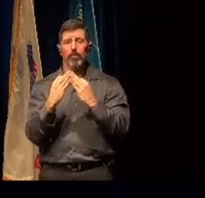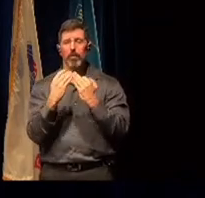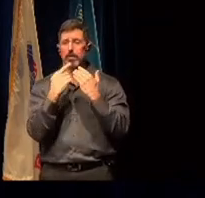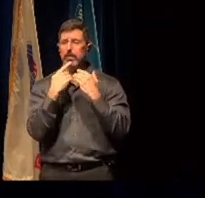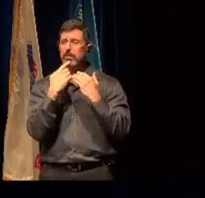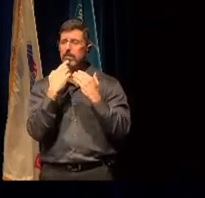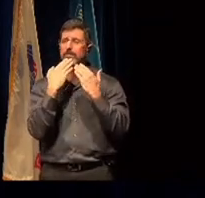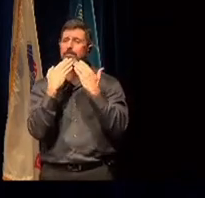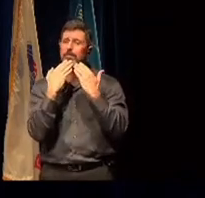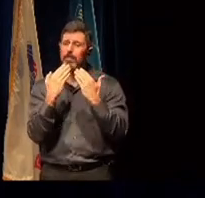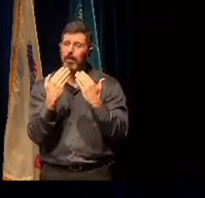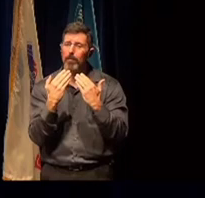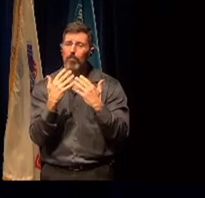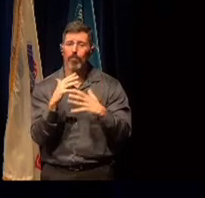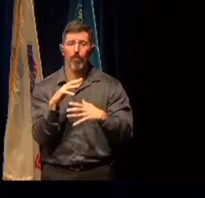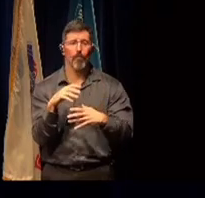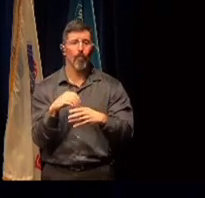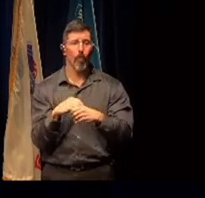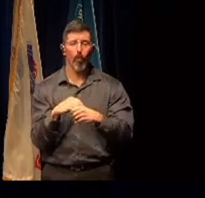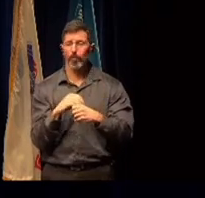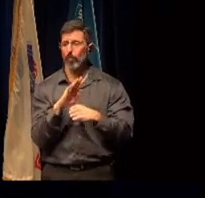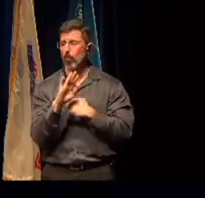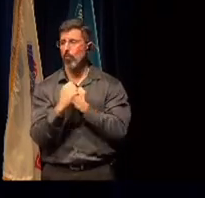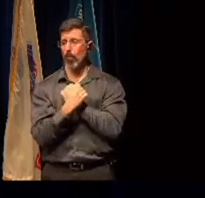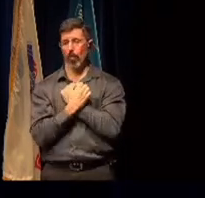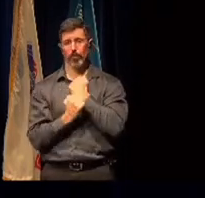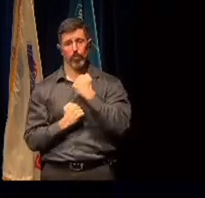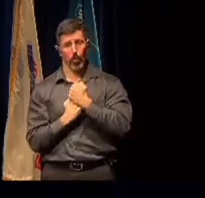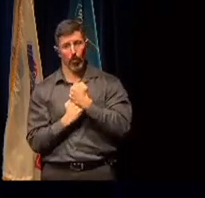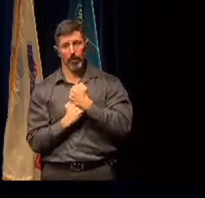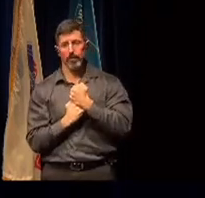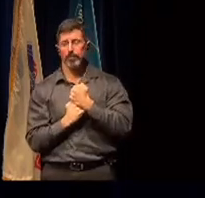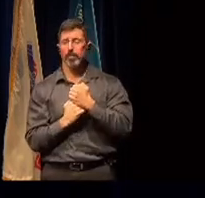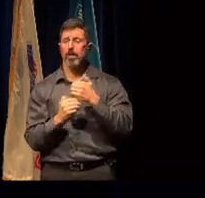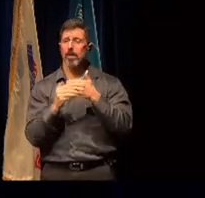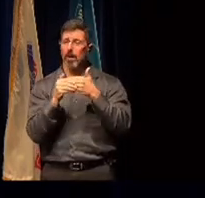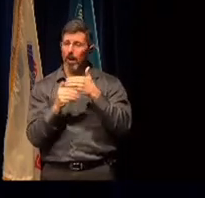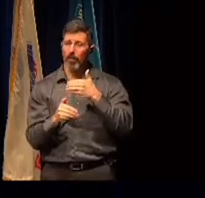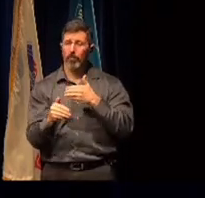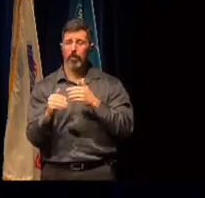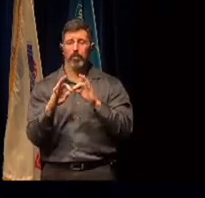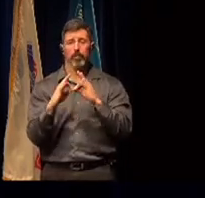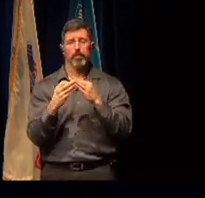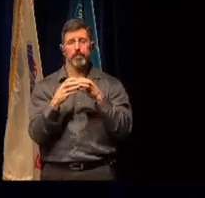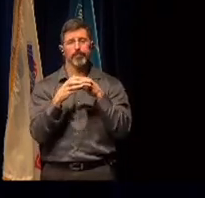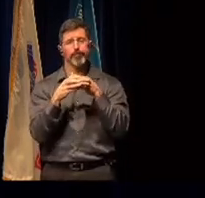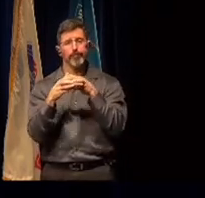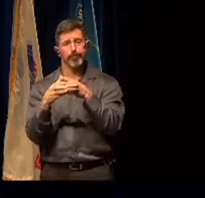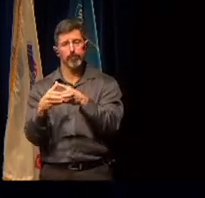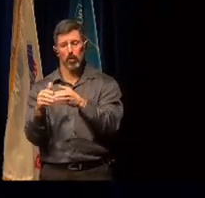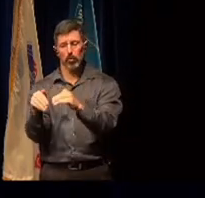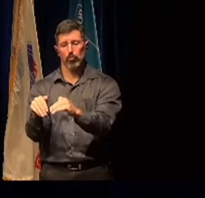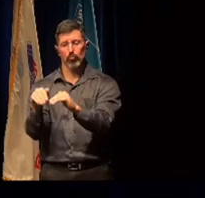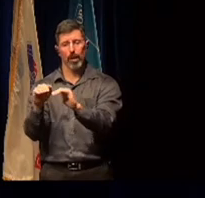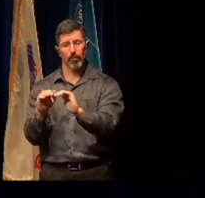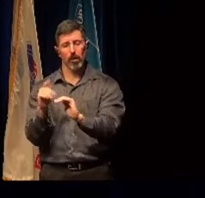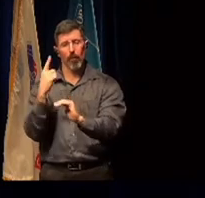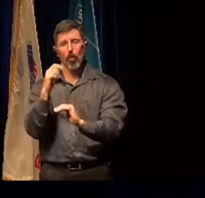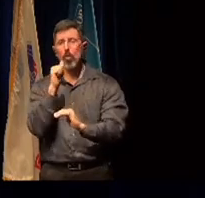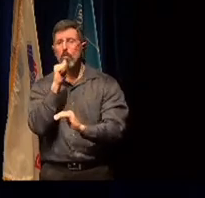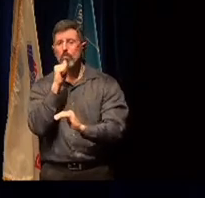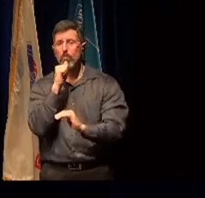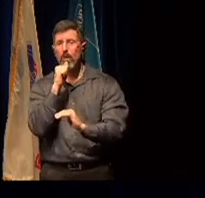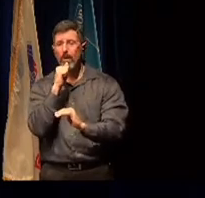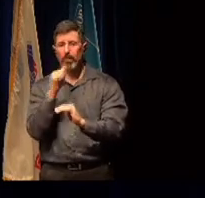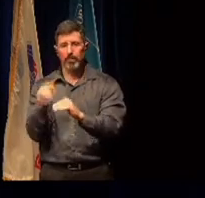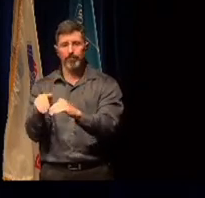support. Following the service, the family will proceed to the graveside for a private interment. And so